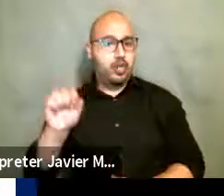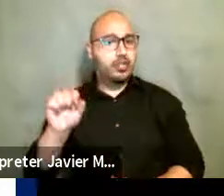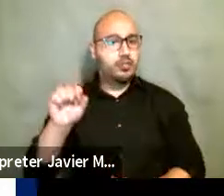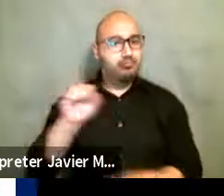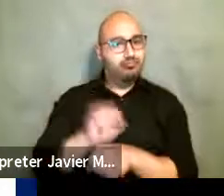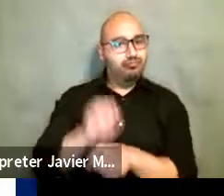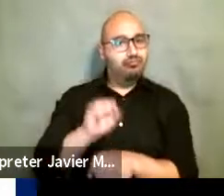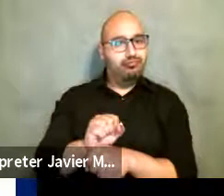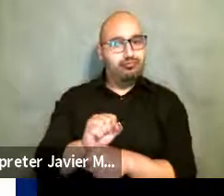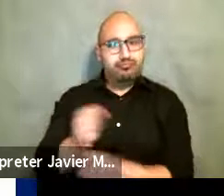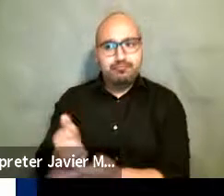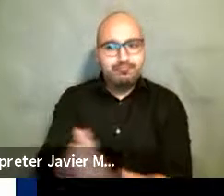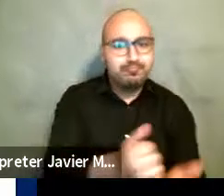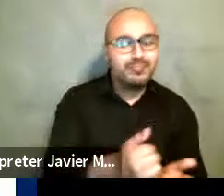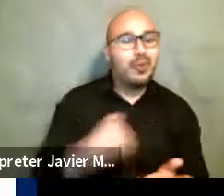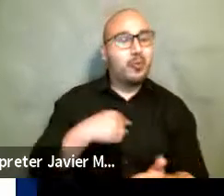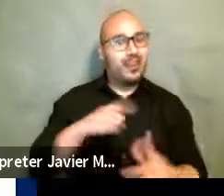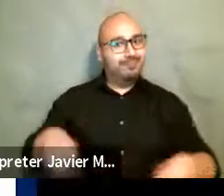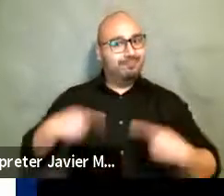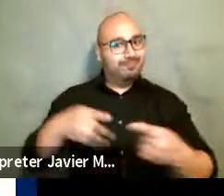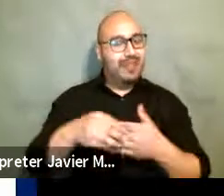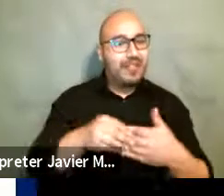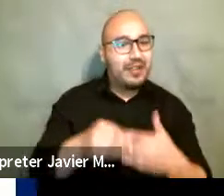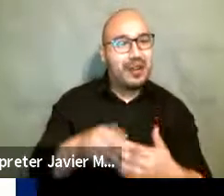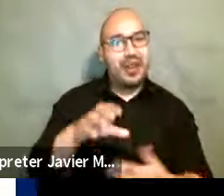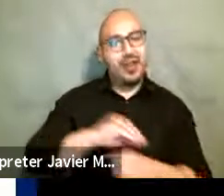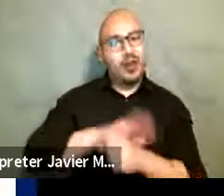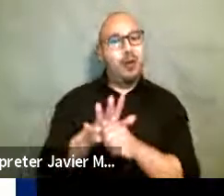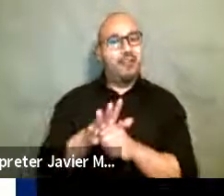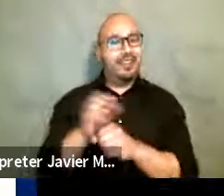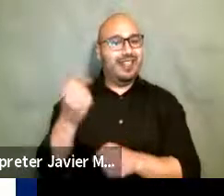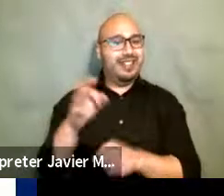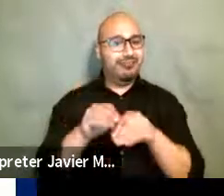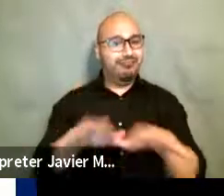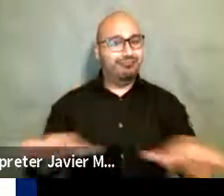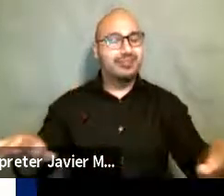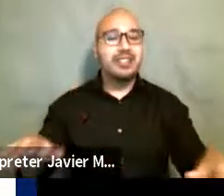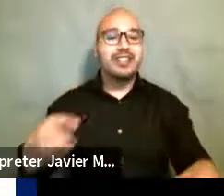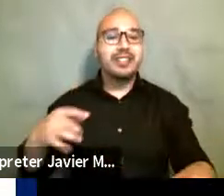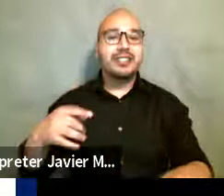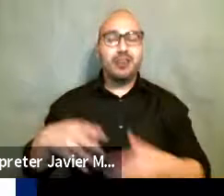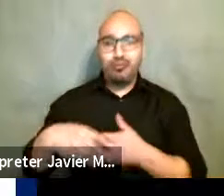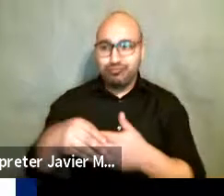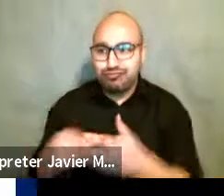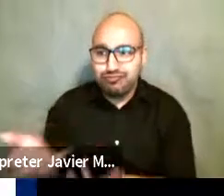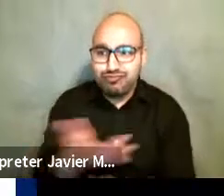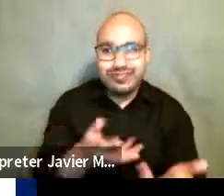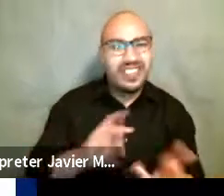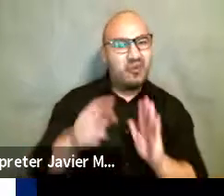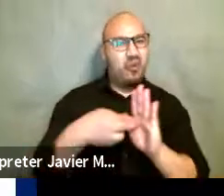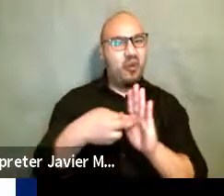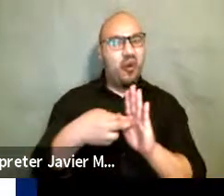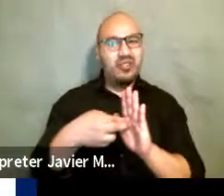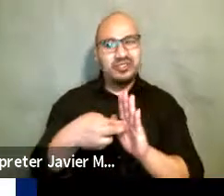really flexible within the COVID-19 pandemic and move even some of those roles virtually. We've